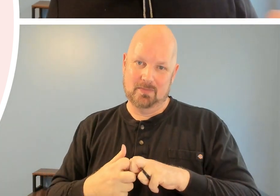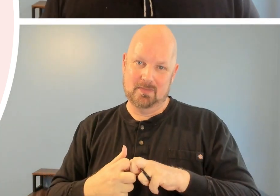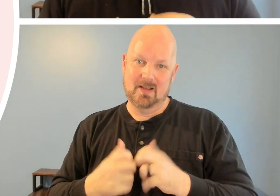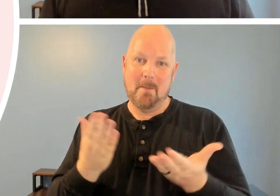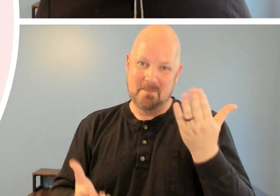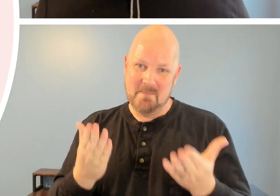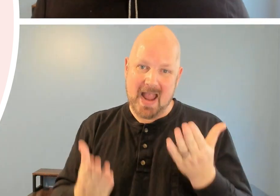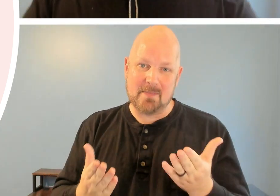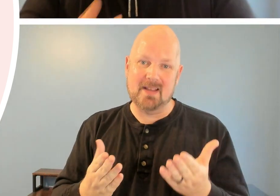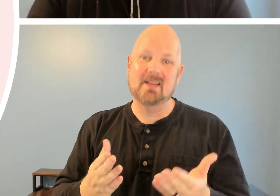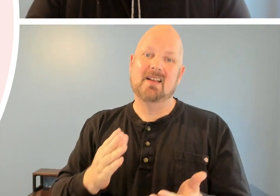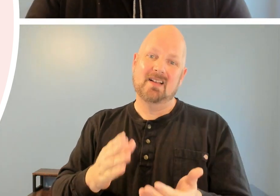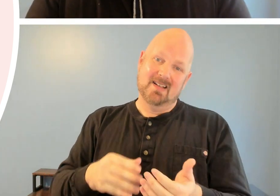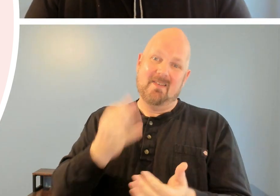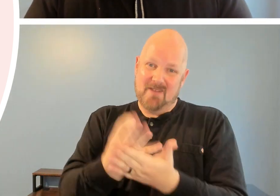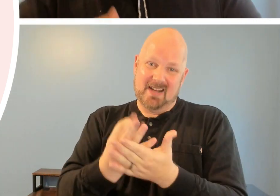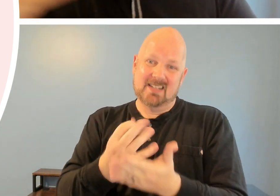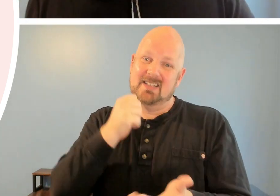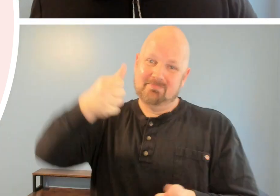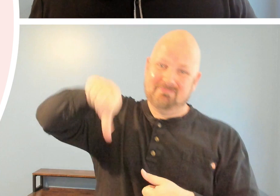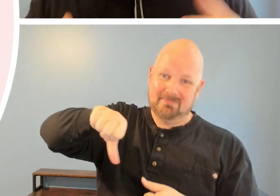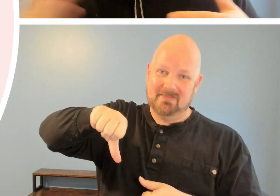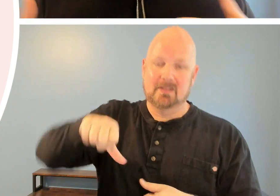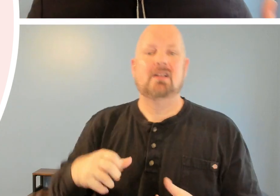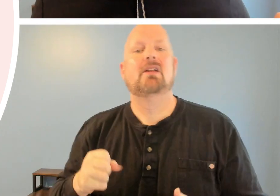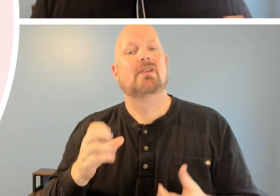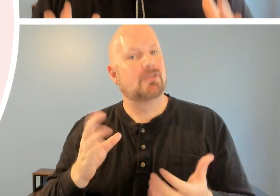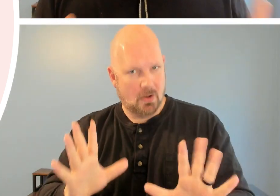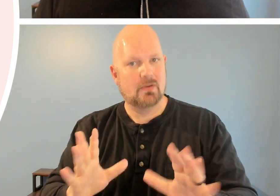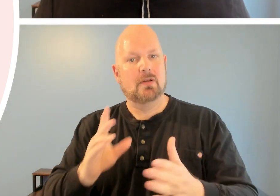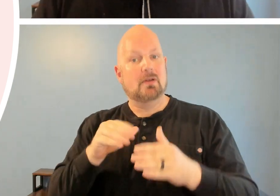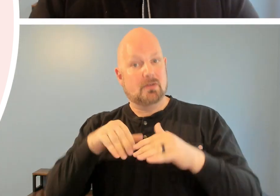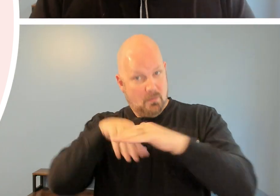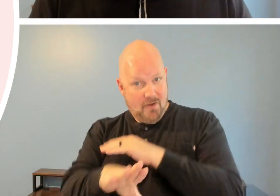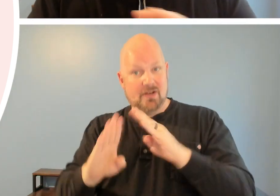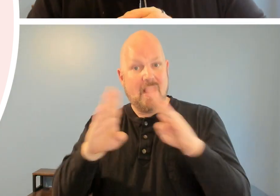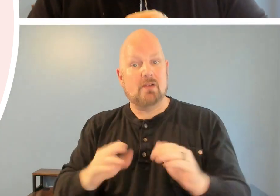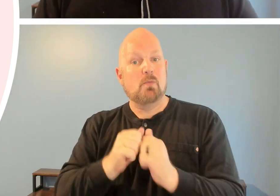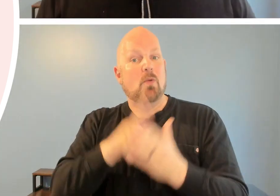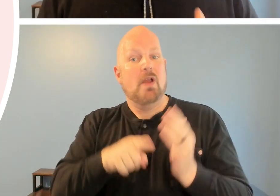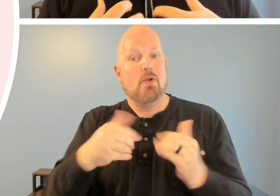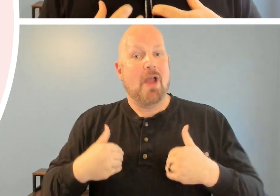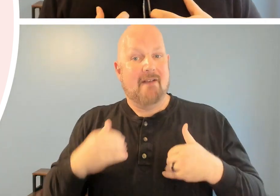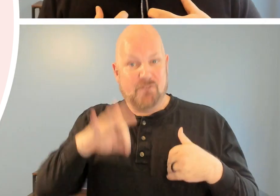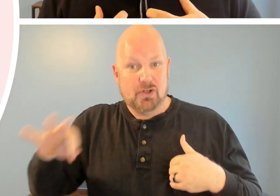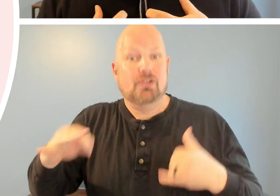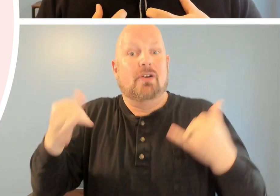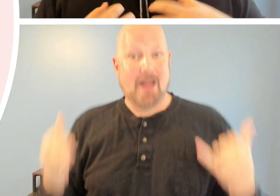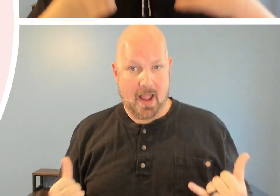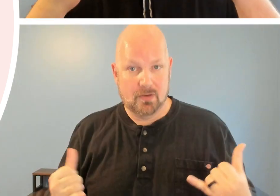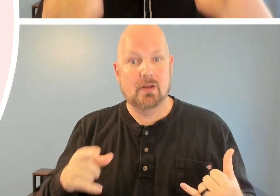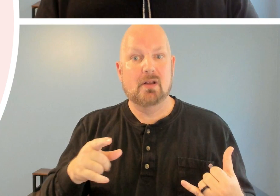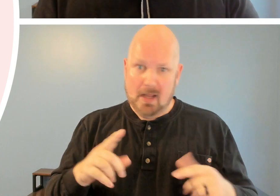It's okay. You can move in with what you got right now and then add on as you got. You're going to be in this house for a long, long time, and it's